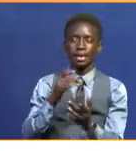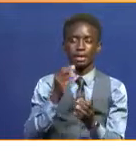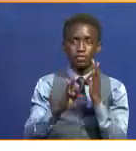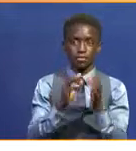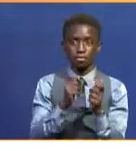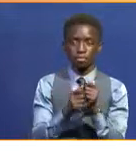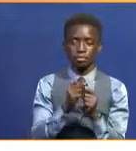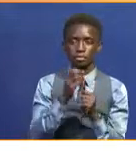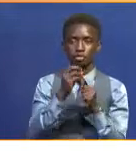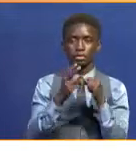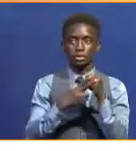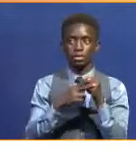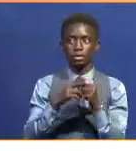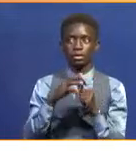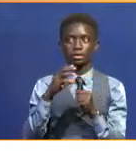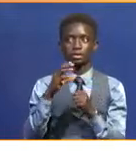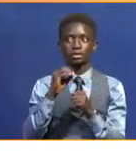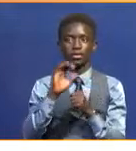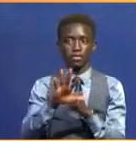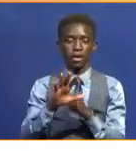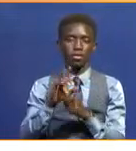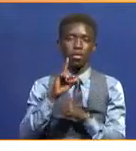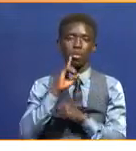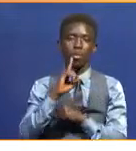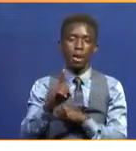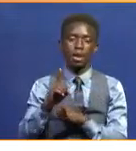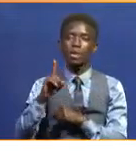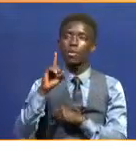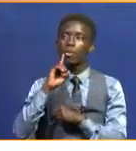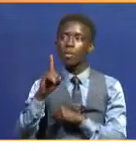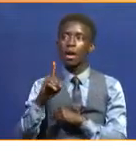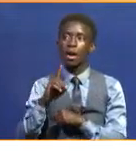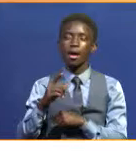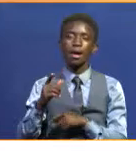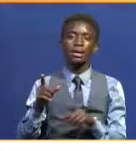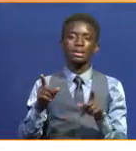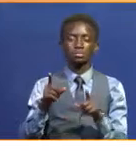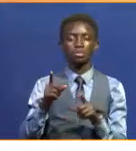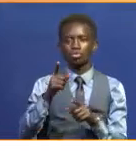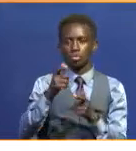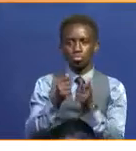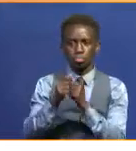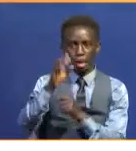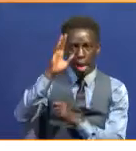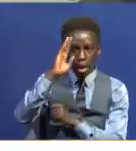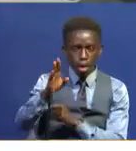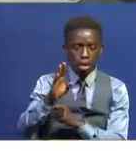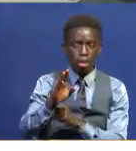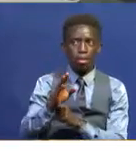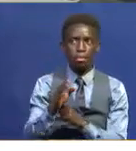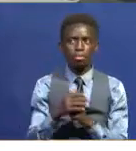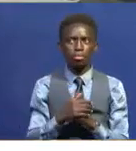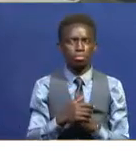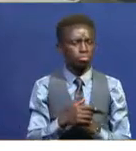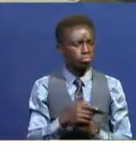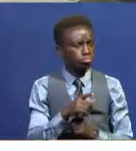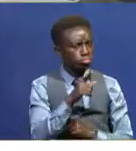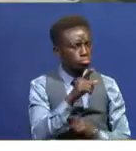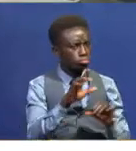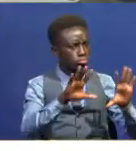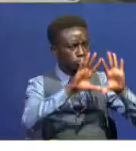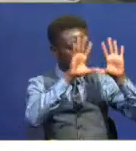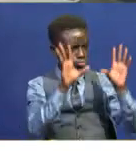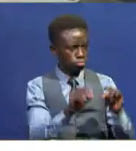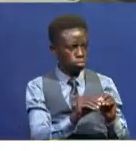0705-100-100, just go to WhatsApp and say hi. Mm. And there's someone called Bella on the other side who will engage. How much are we talking about? Because we're talking